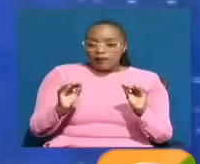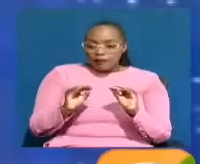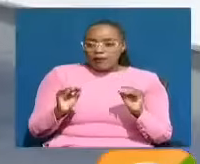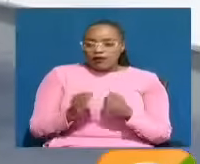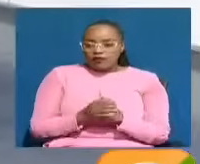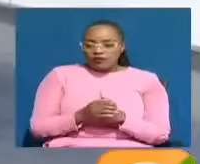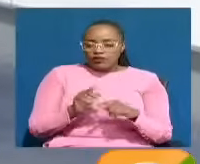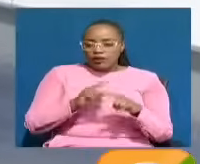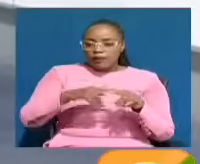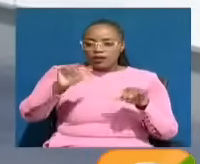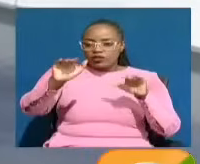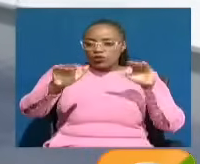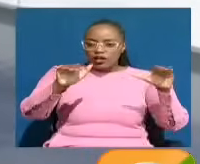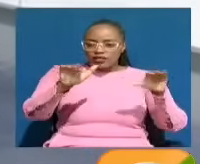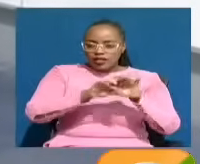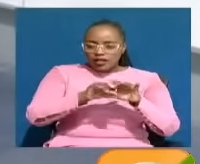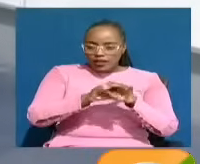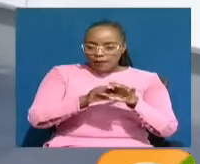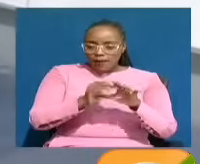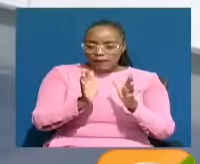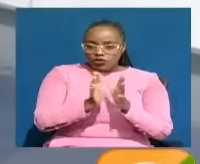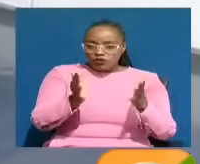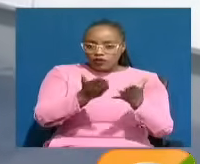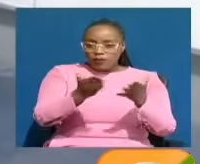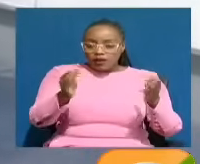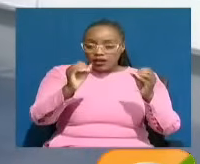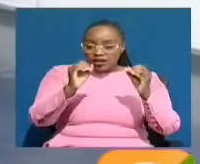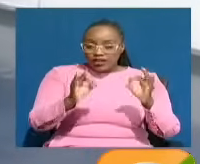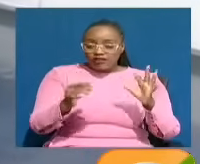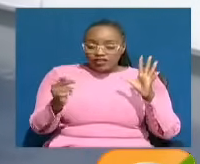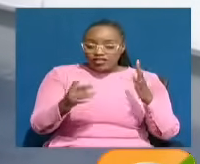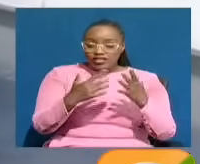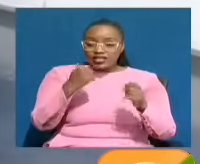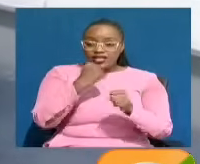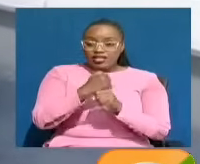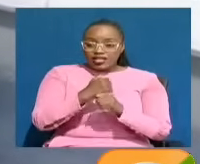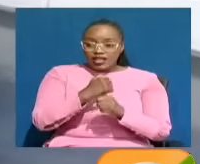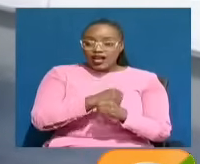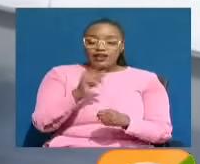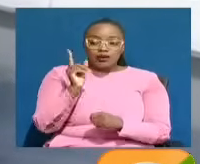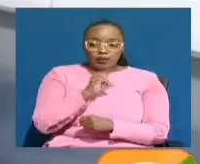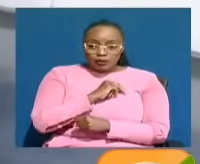But you're asking members of the public whether these things have been done. Yes.